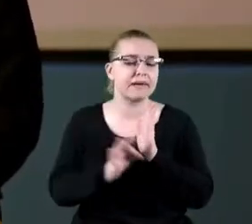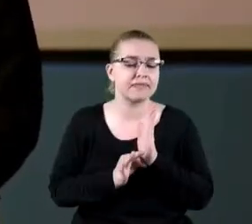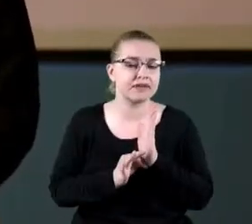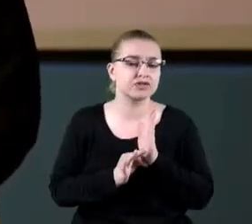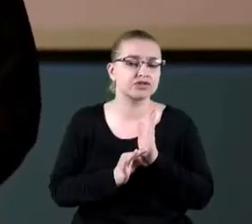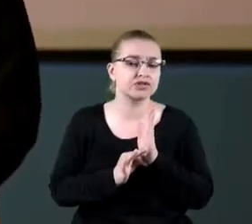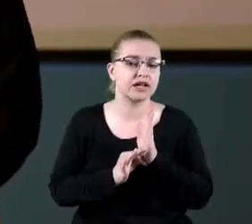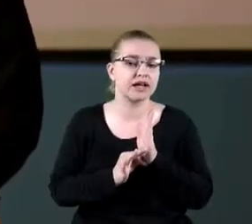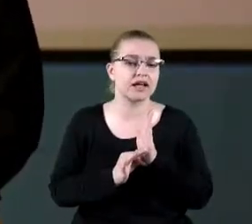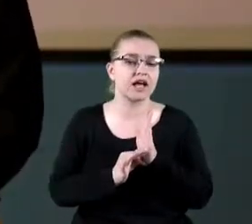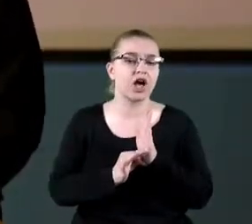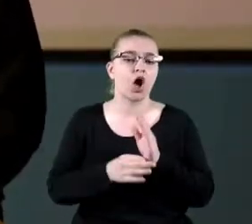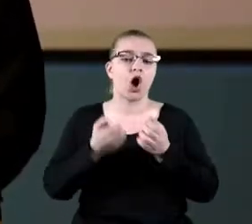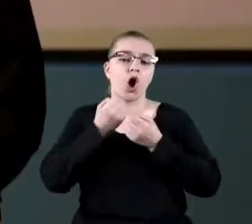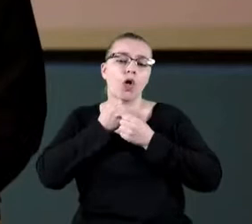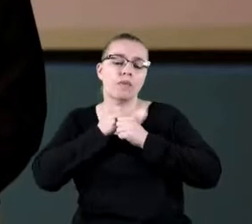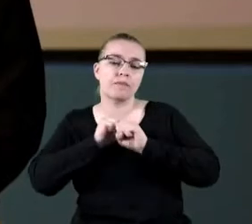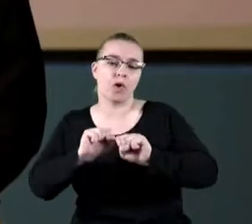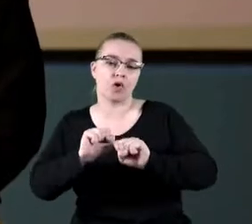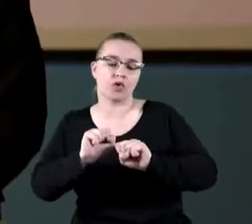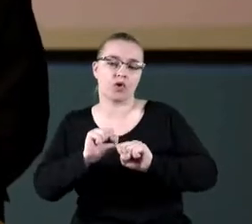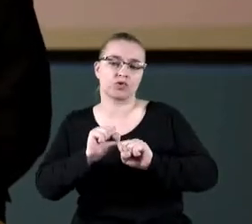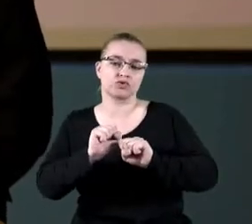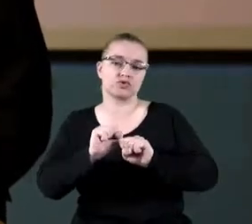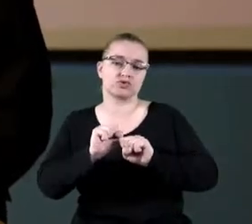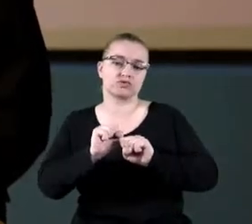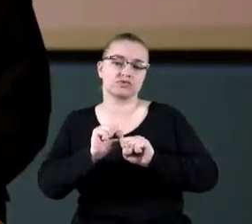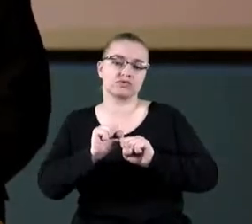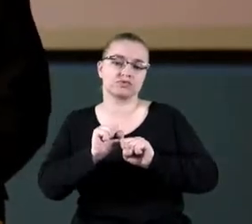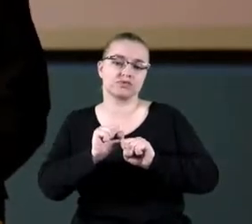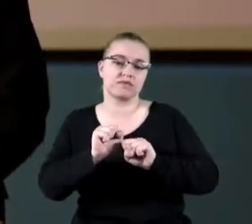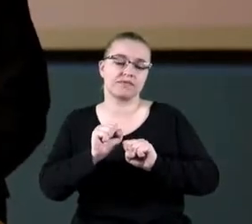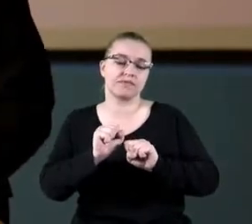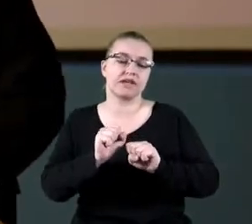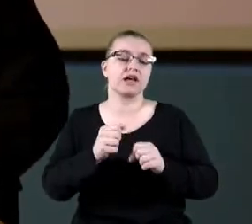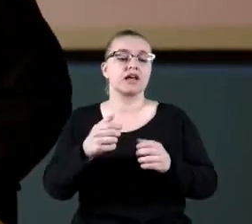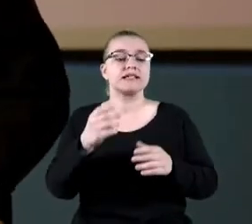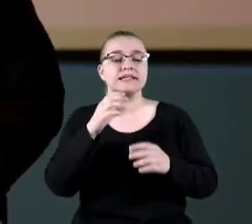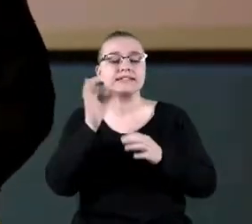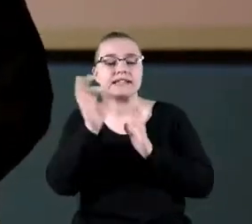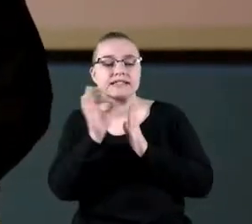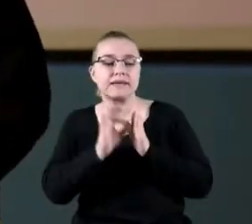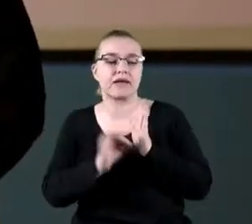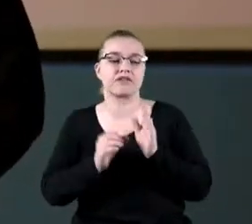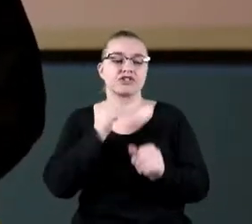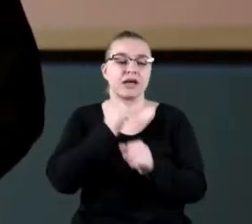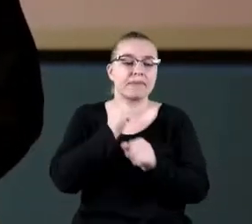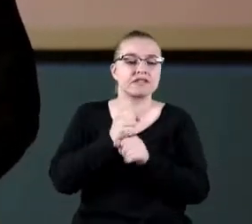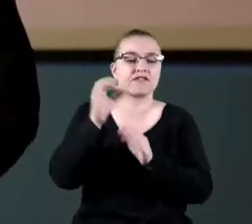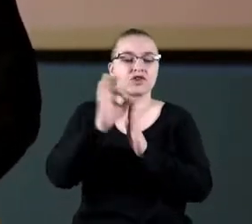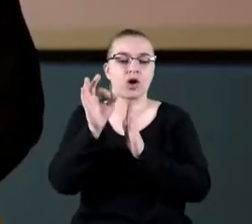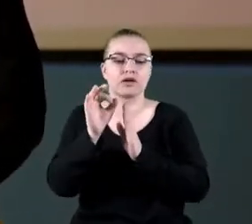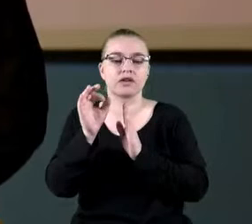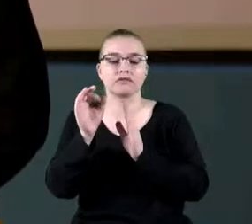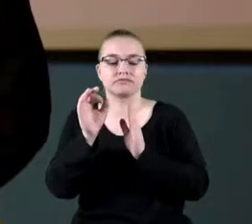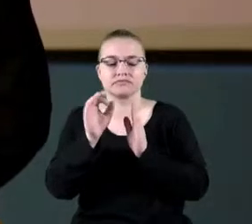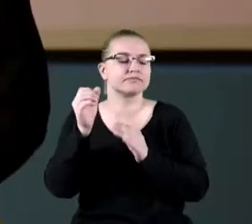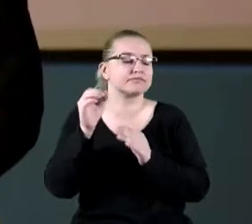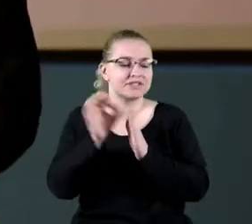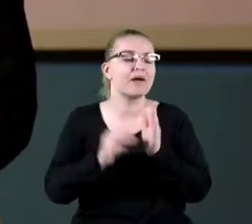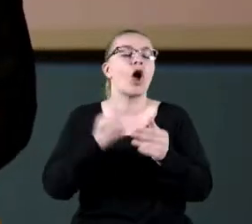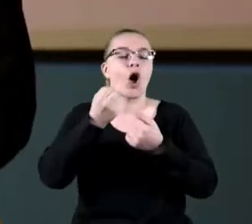new Leipzig Charter on Sustainable European Cities. Well, to build